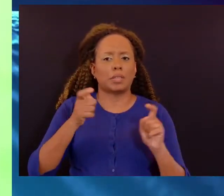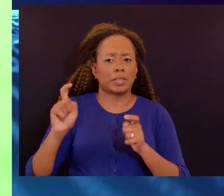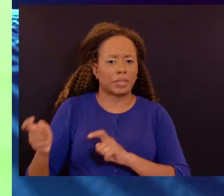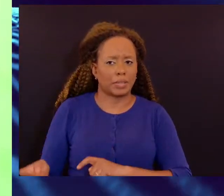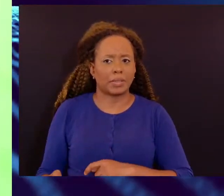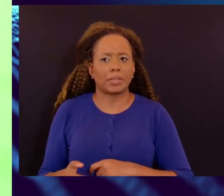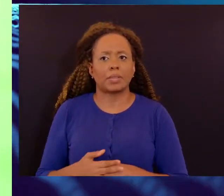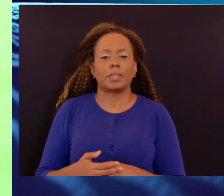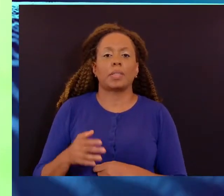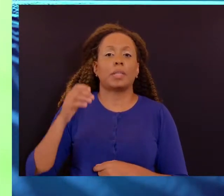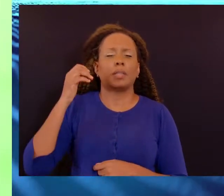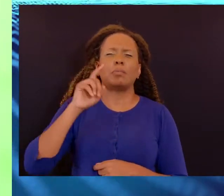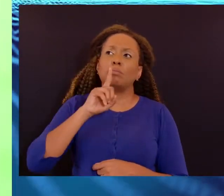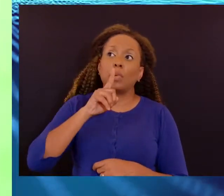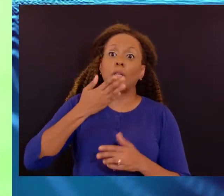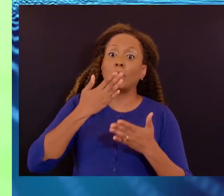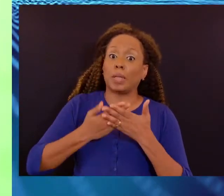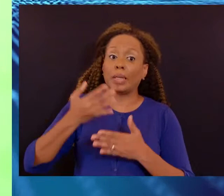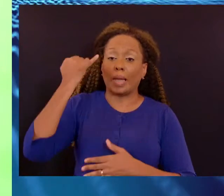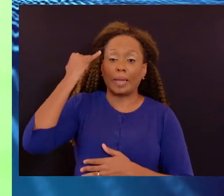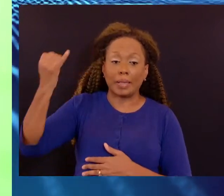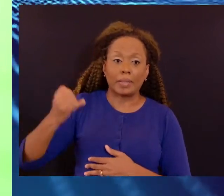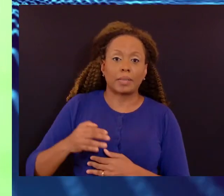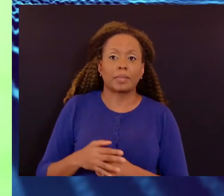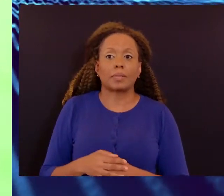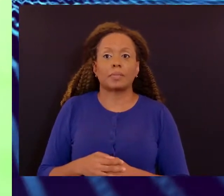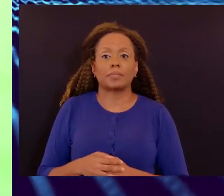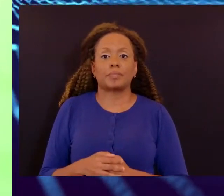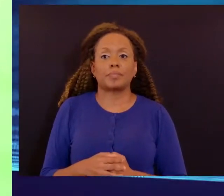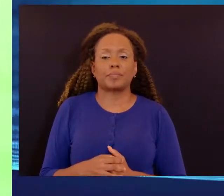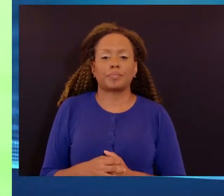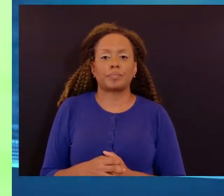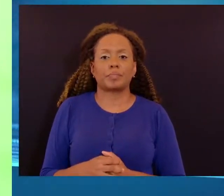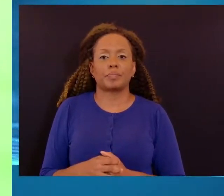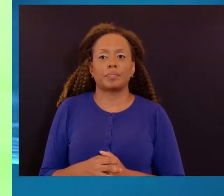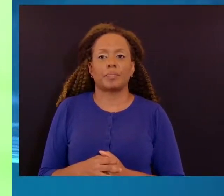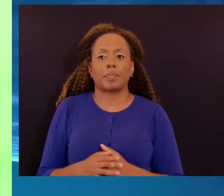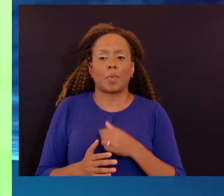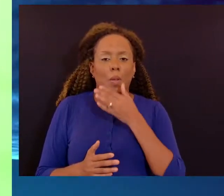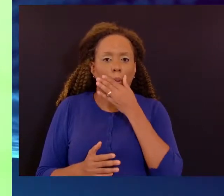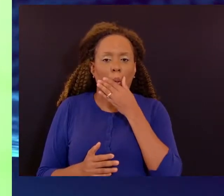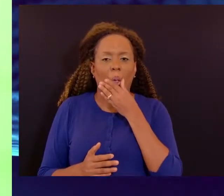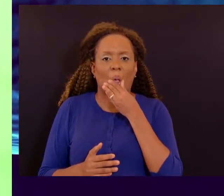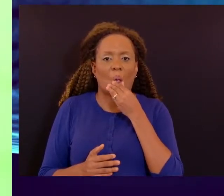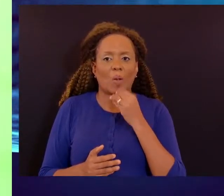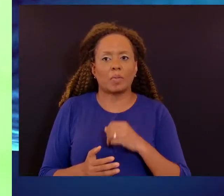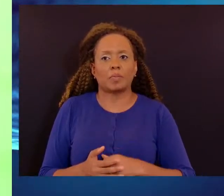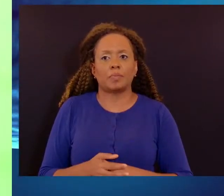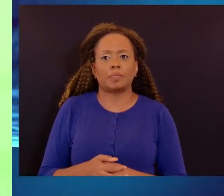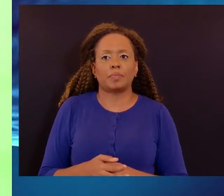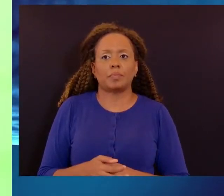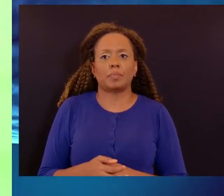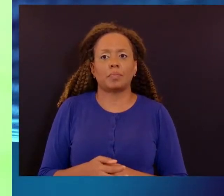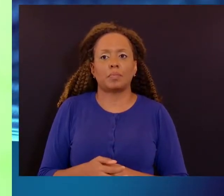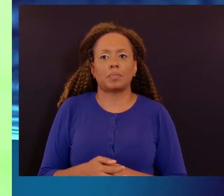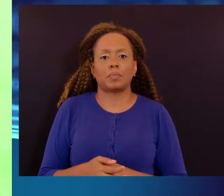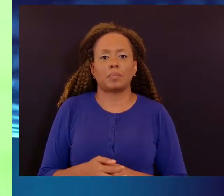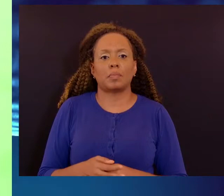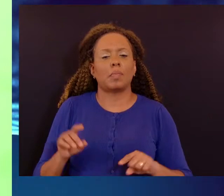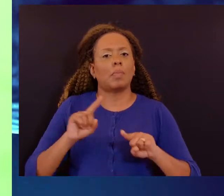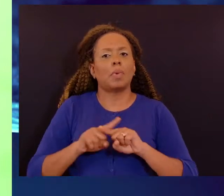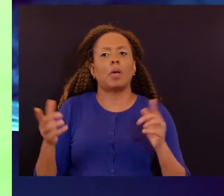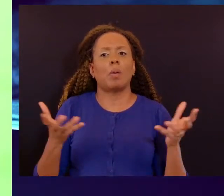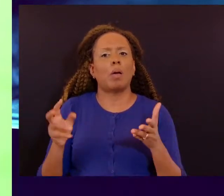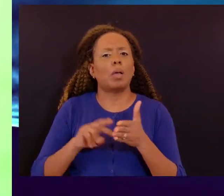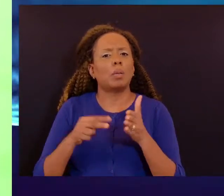It sounds fantastic. My question is, how does this translate now to teachers?